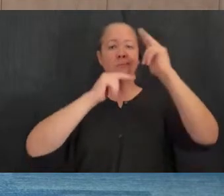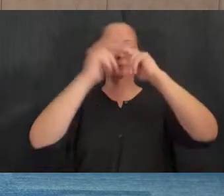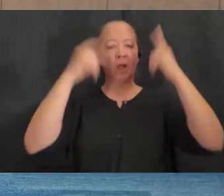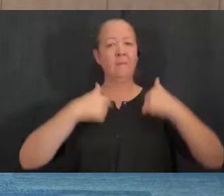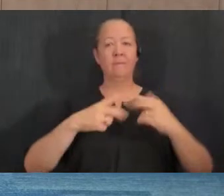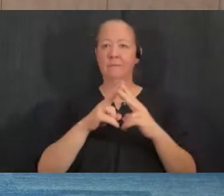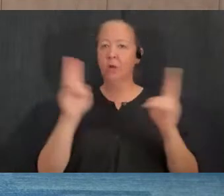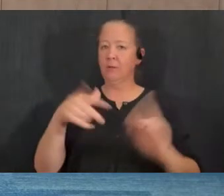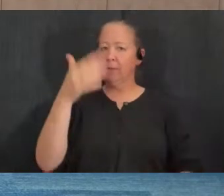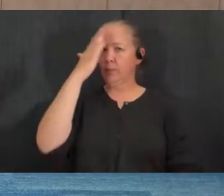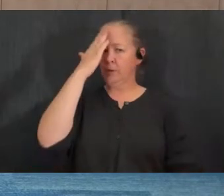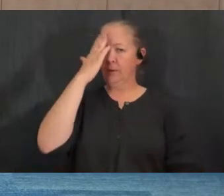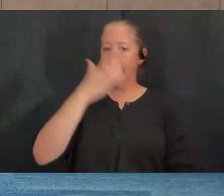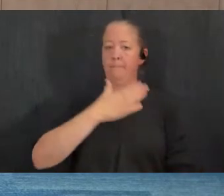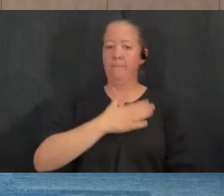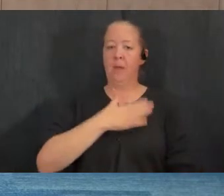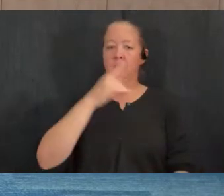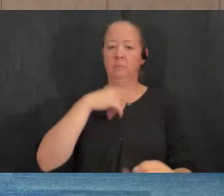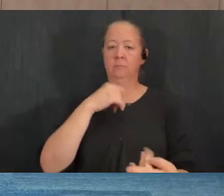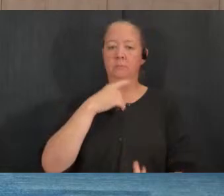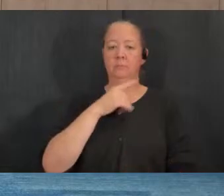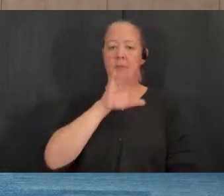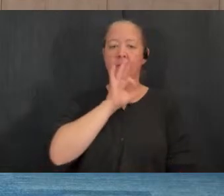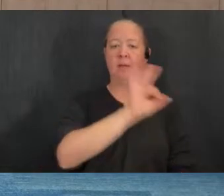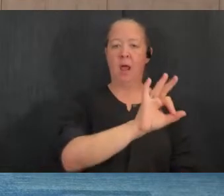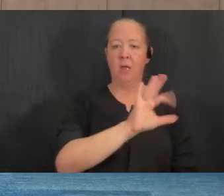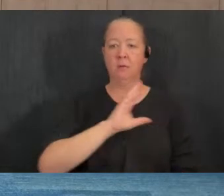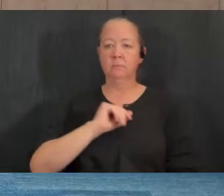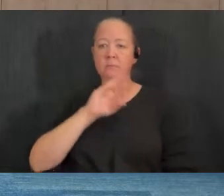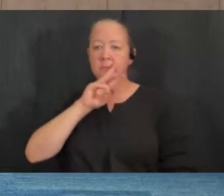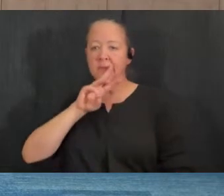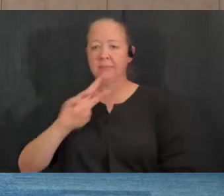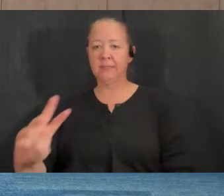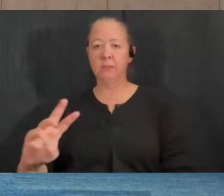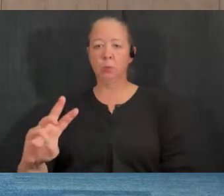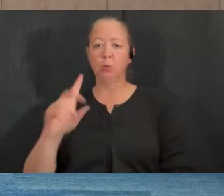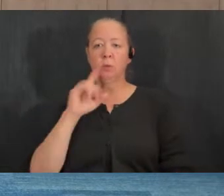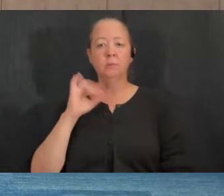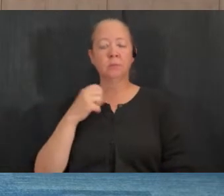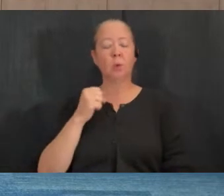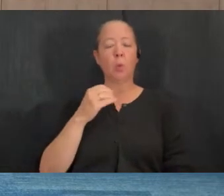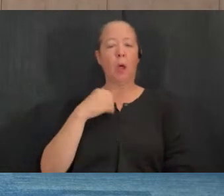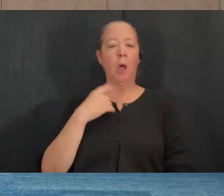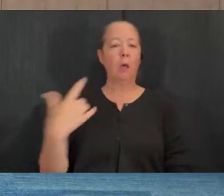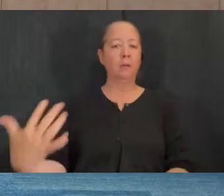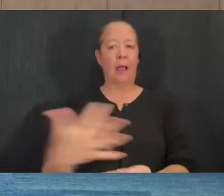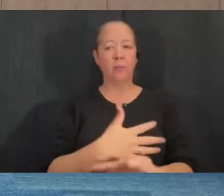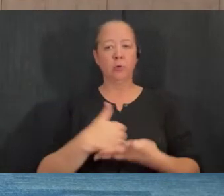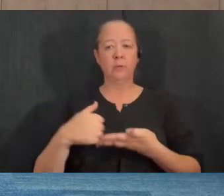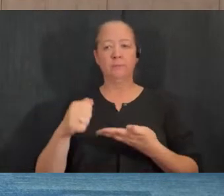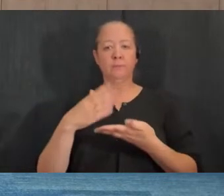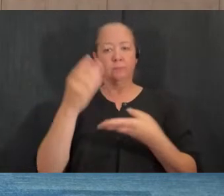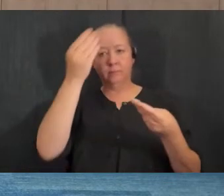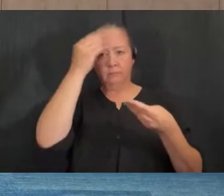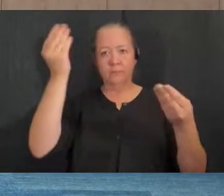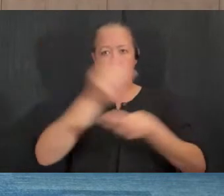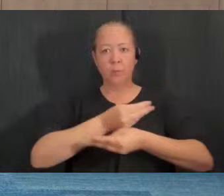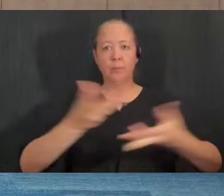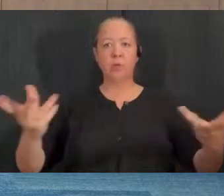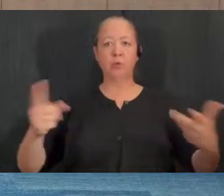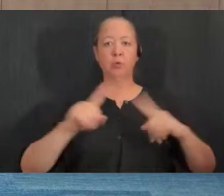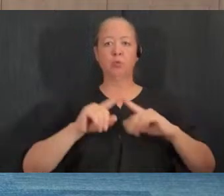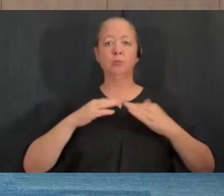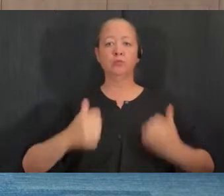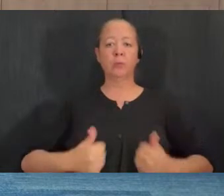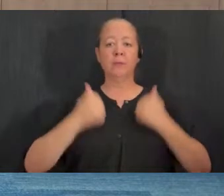that. So, but just the aspect of getting the data, the information to the residents, so to see